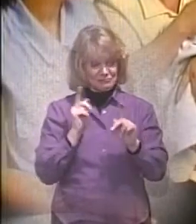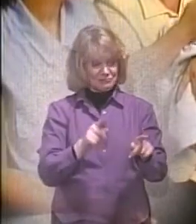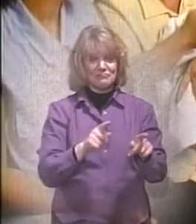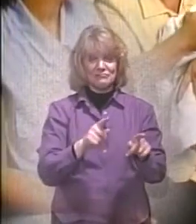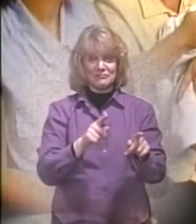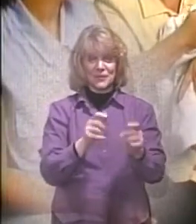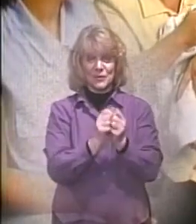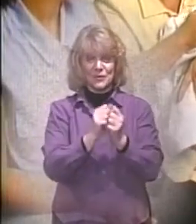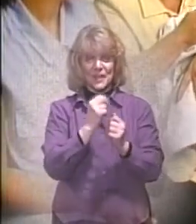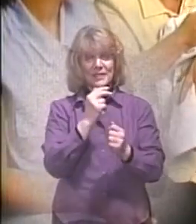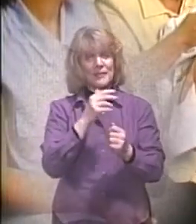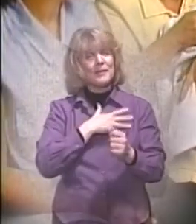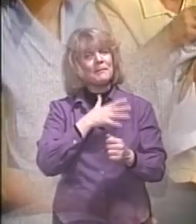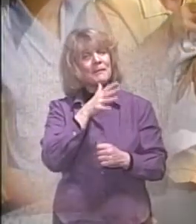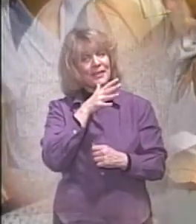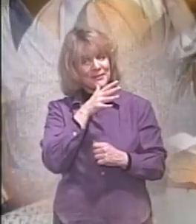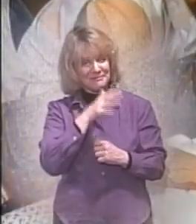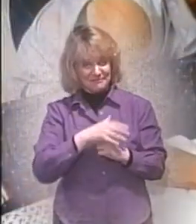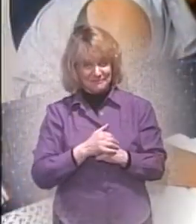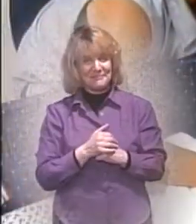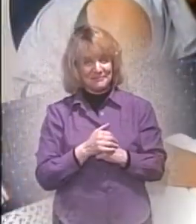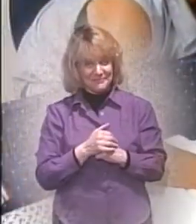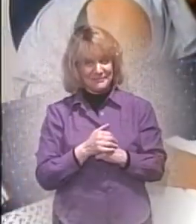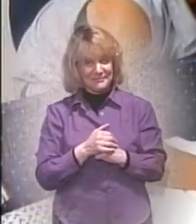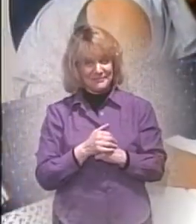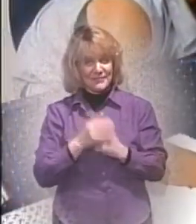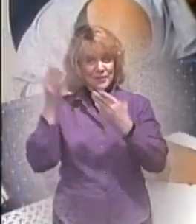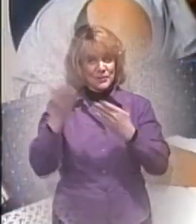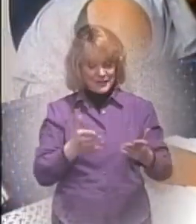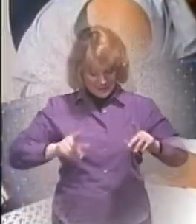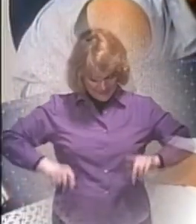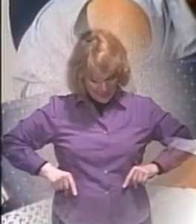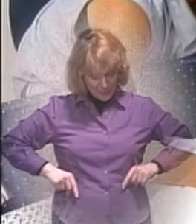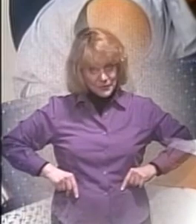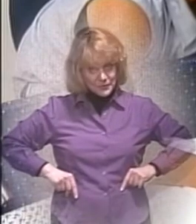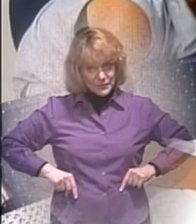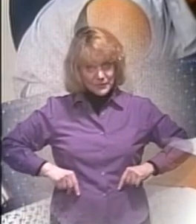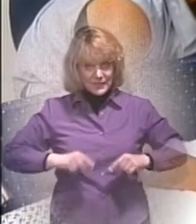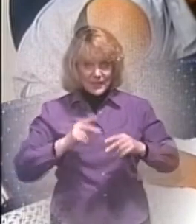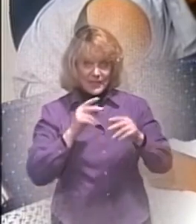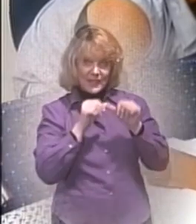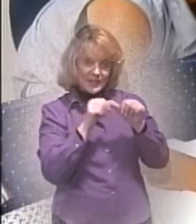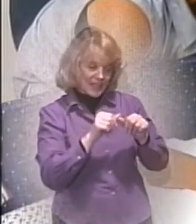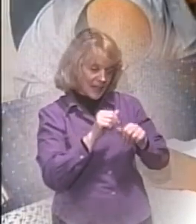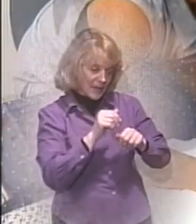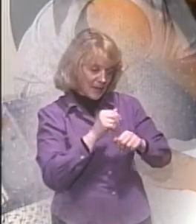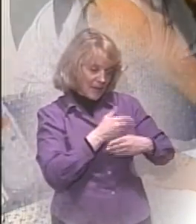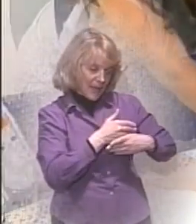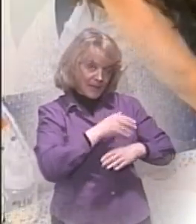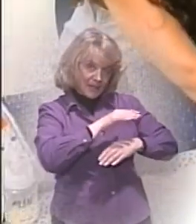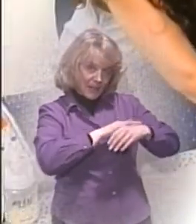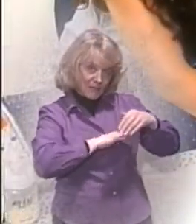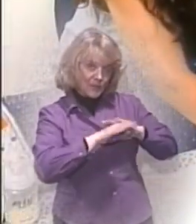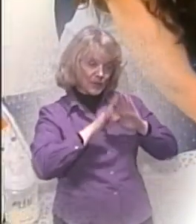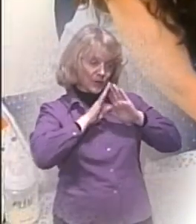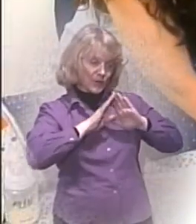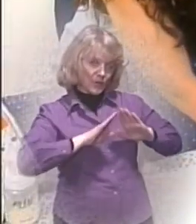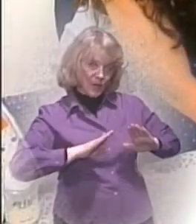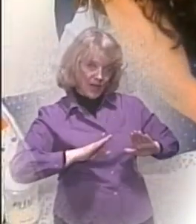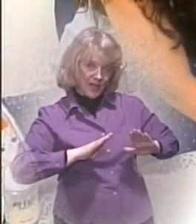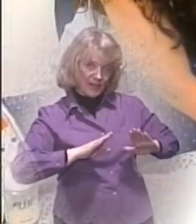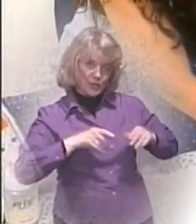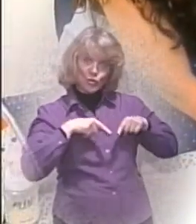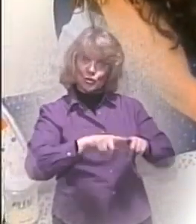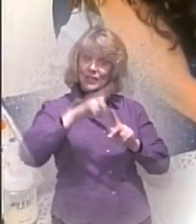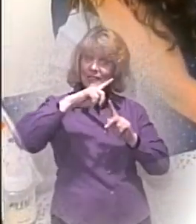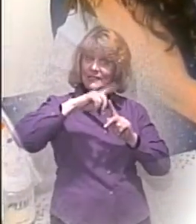brought my mom, which is the next best thing. You have to bring diapers to change him. You have to keep him as comfortable and quiet as possibly can. And he was fast asleep. I